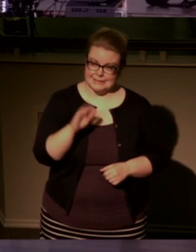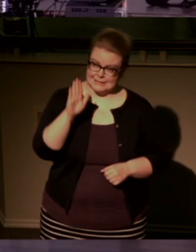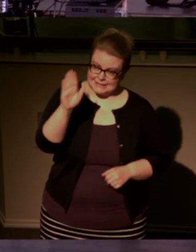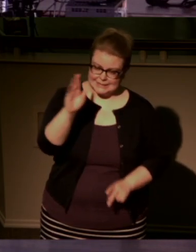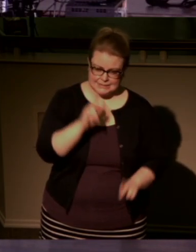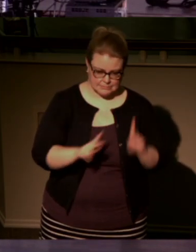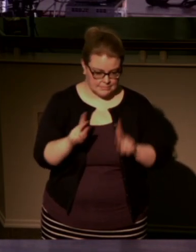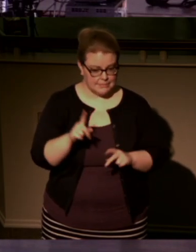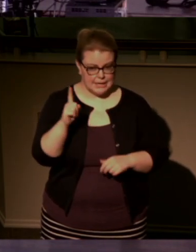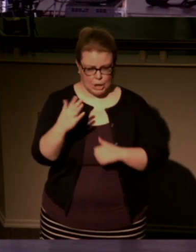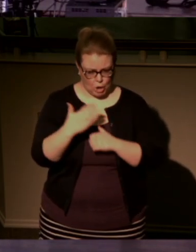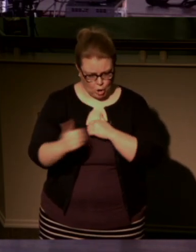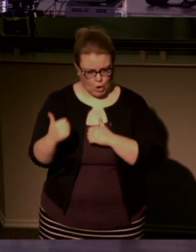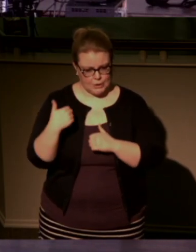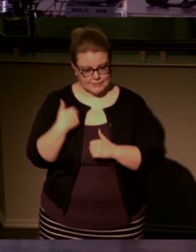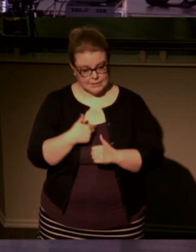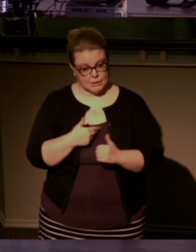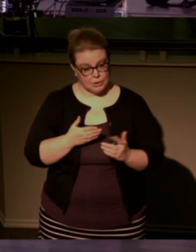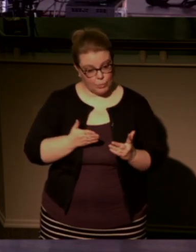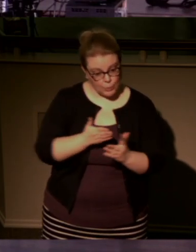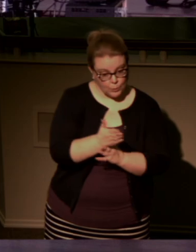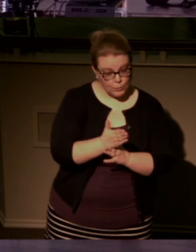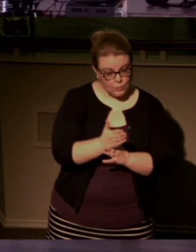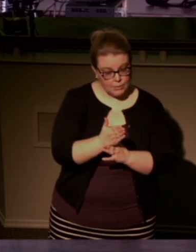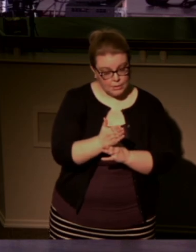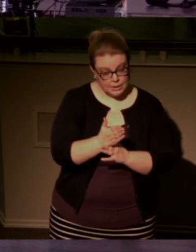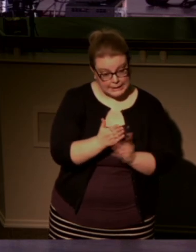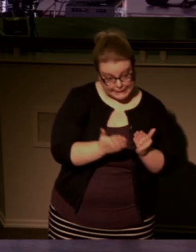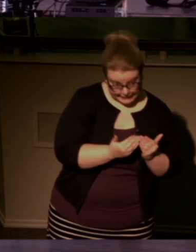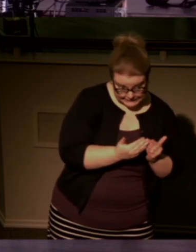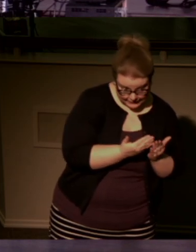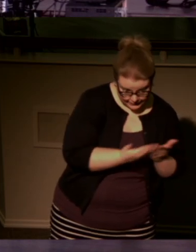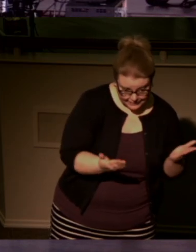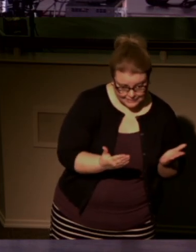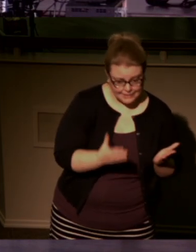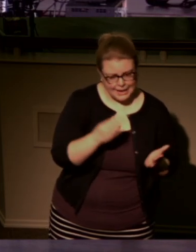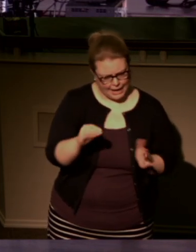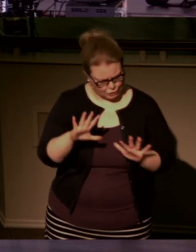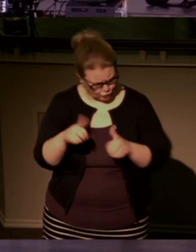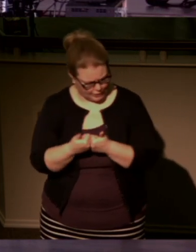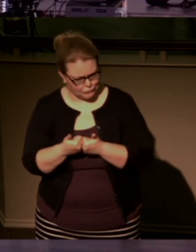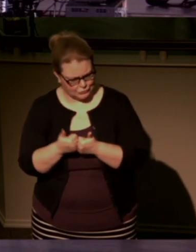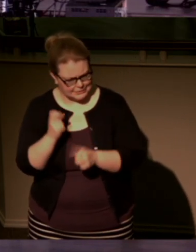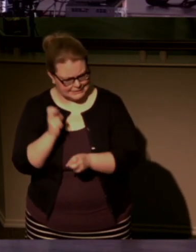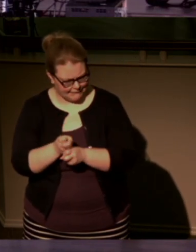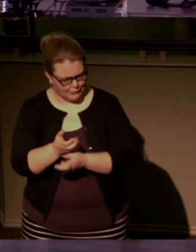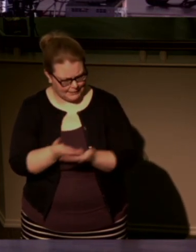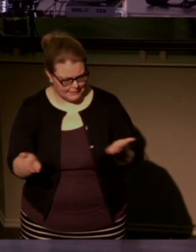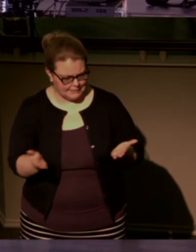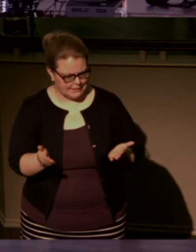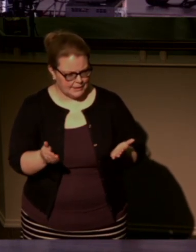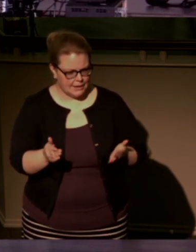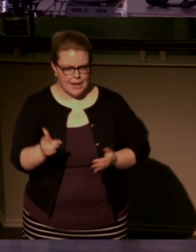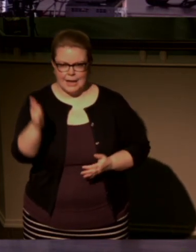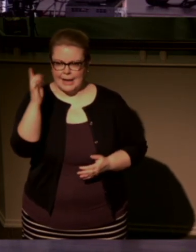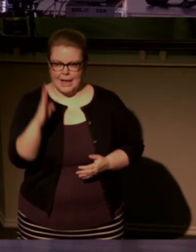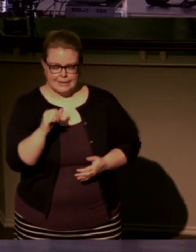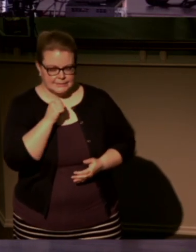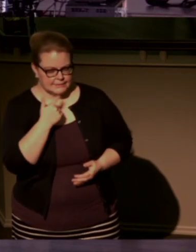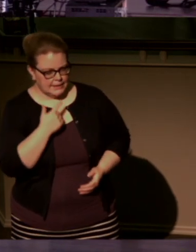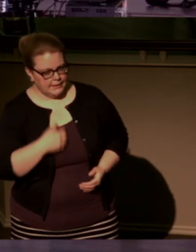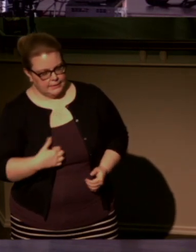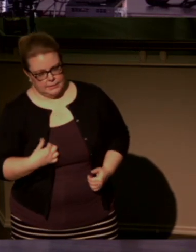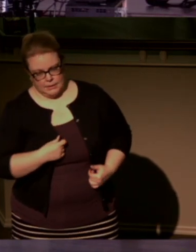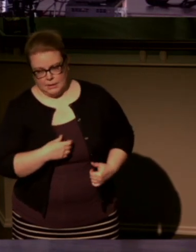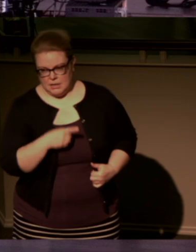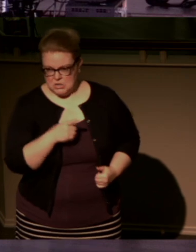through hard things and easy things. And notice, God doesn't say, you know what, you complainy little rear ends,